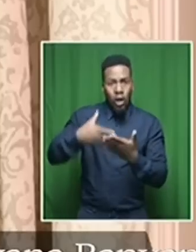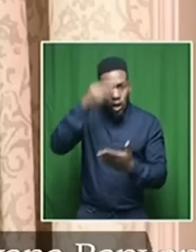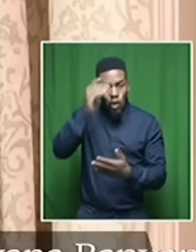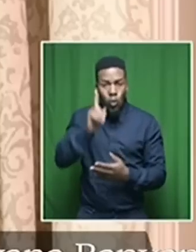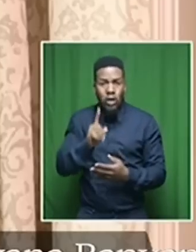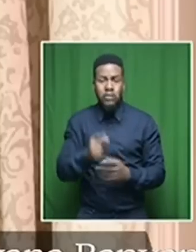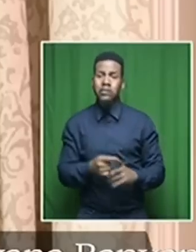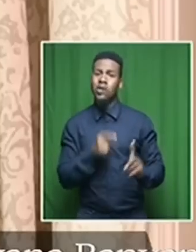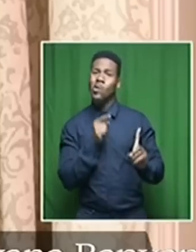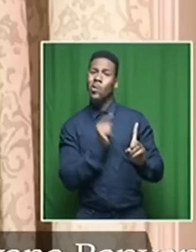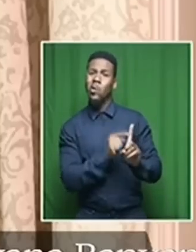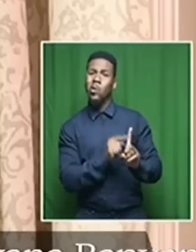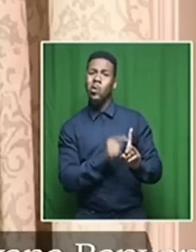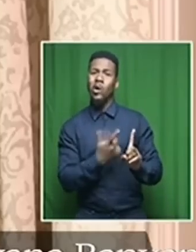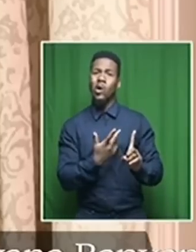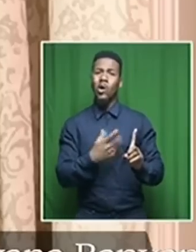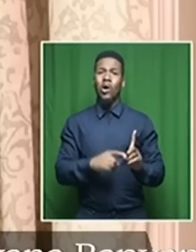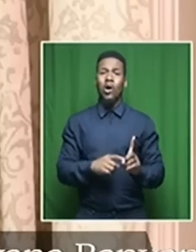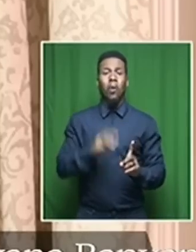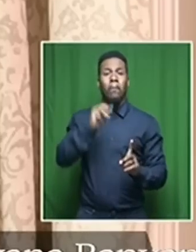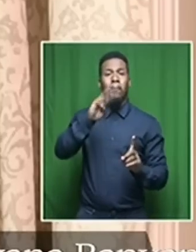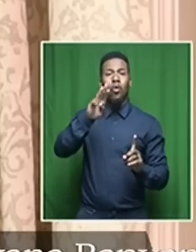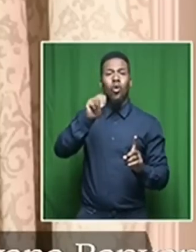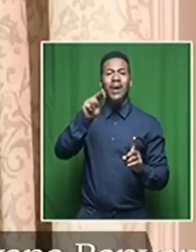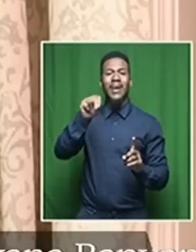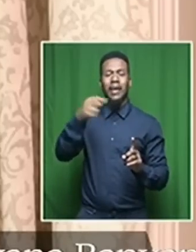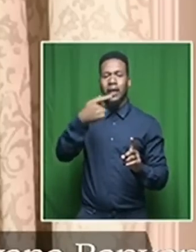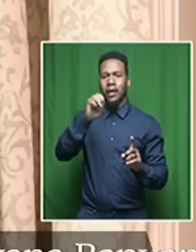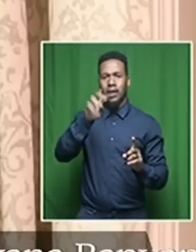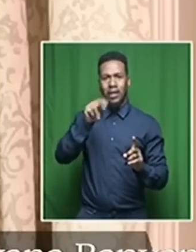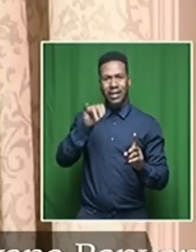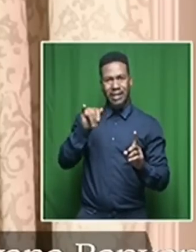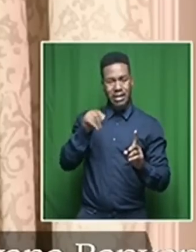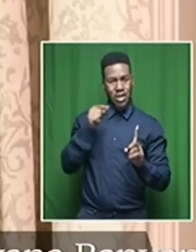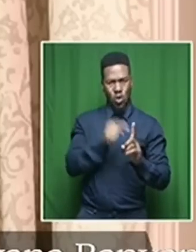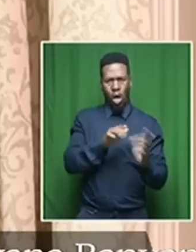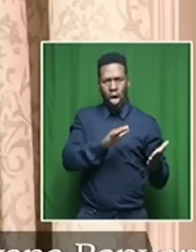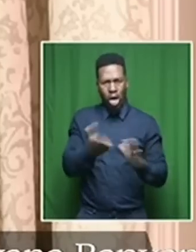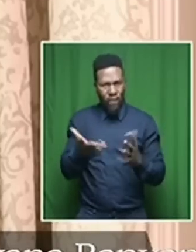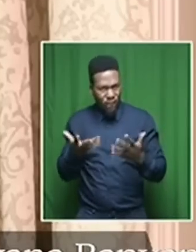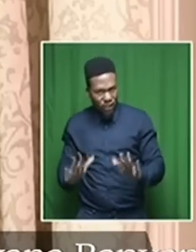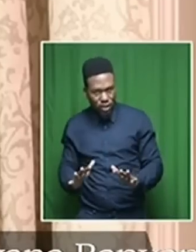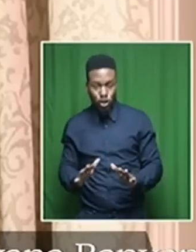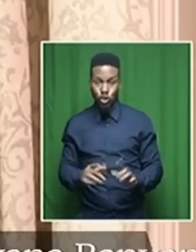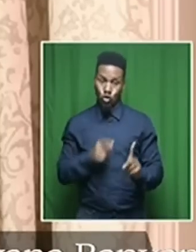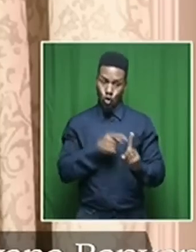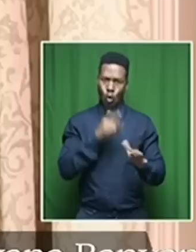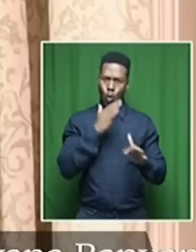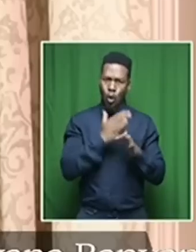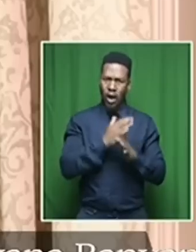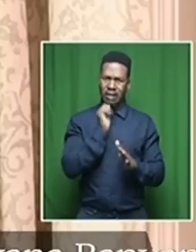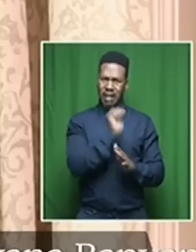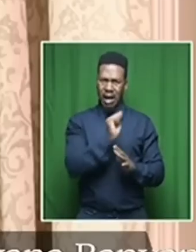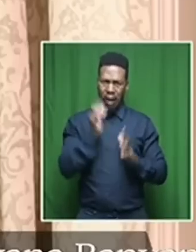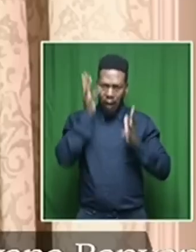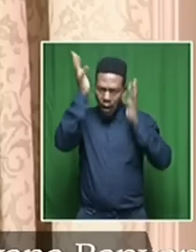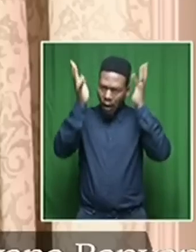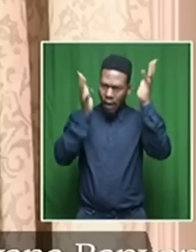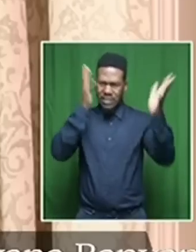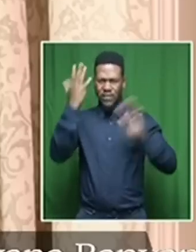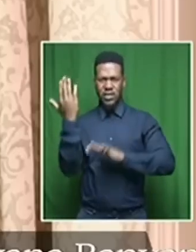passing of the great Mbongeni Ngema, whose creative work entertained and inspired South